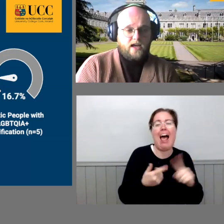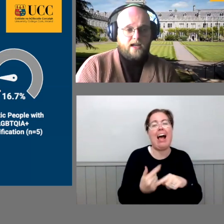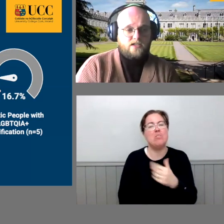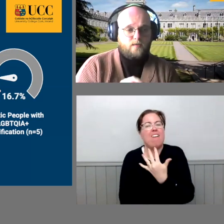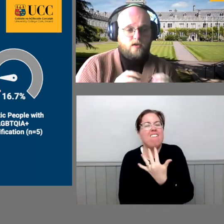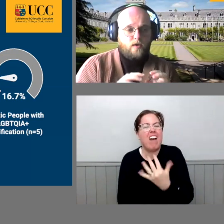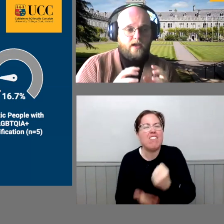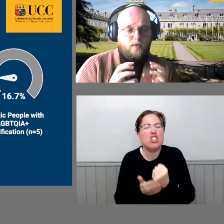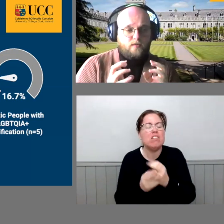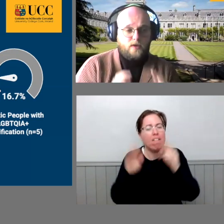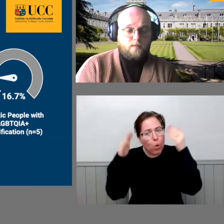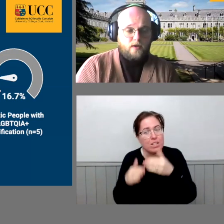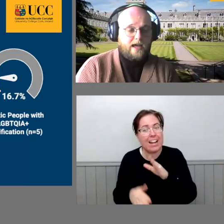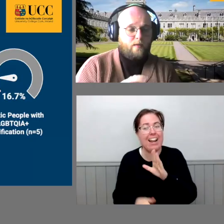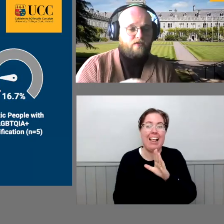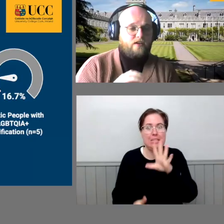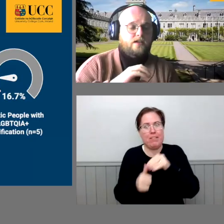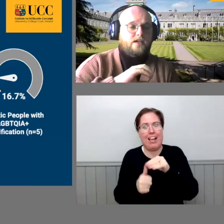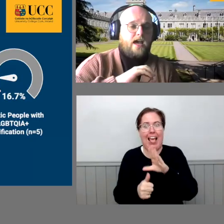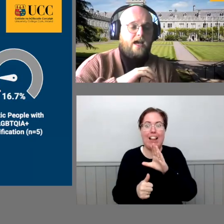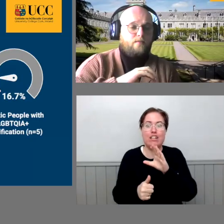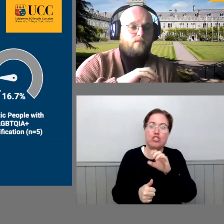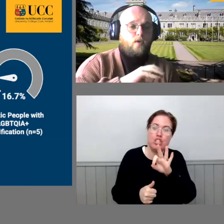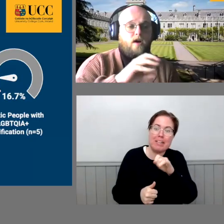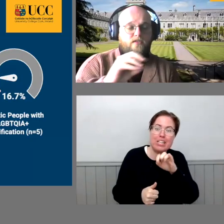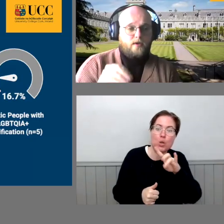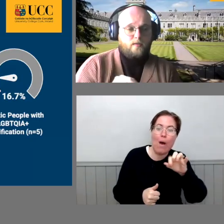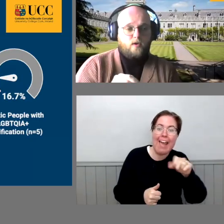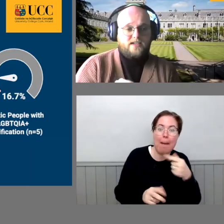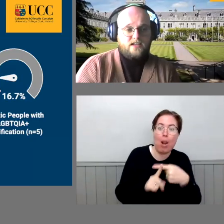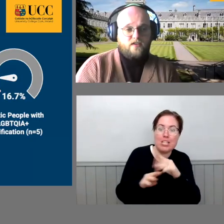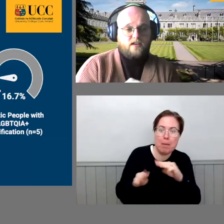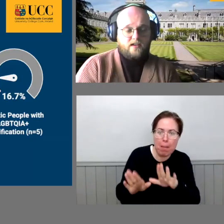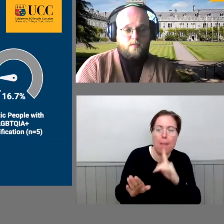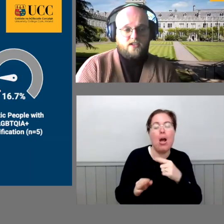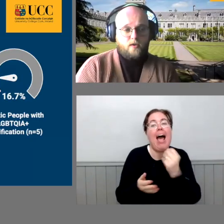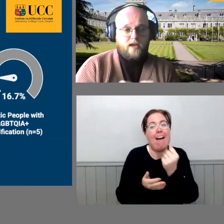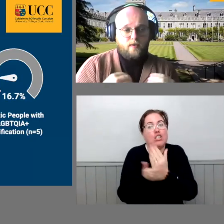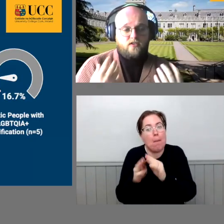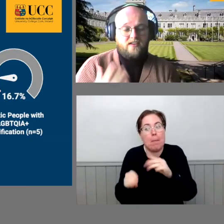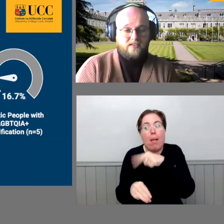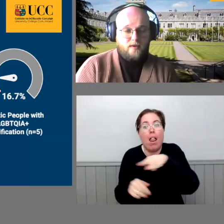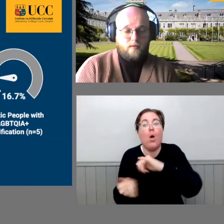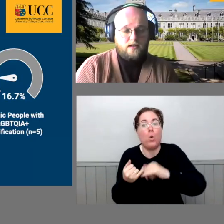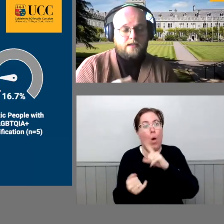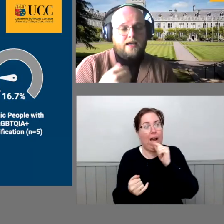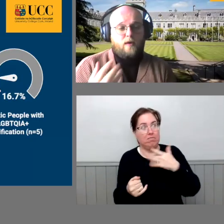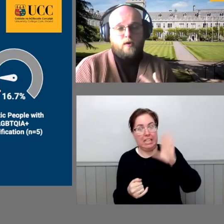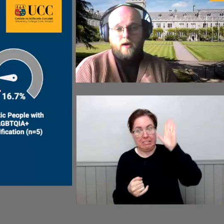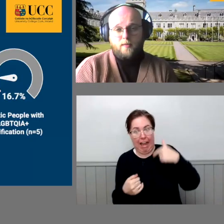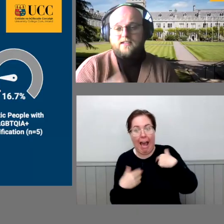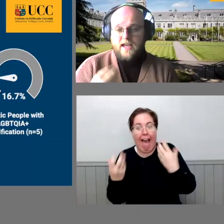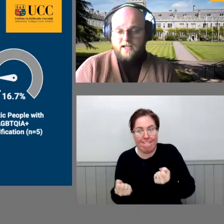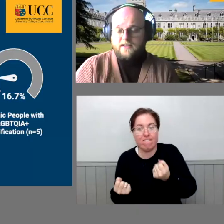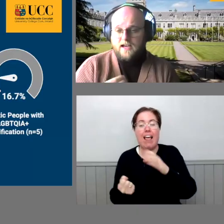necessarily looking at LGBTQIA plus people. However, there was people who identified as LGBTQIA plus autistic people,